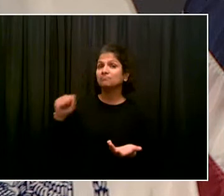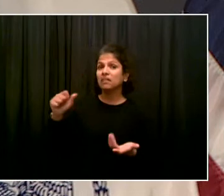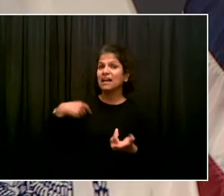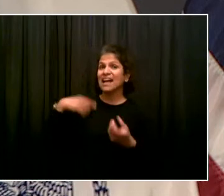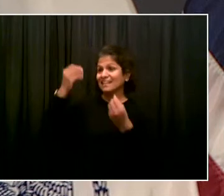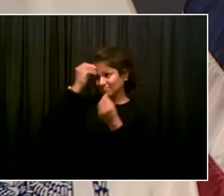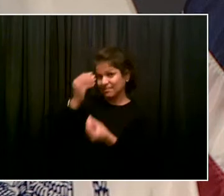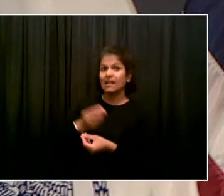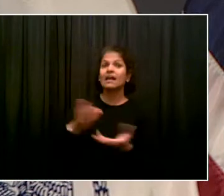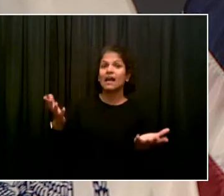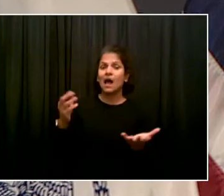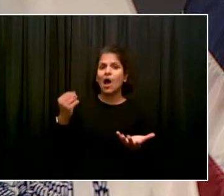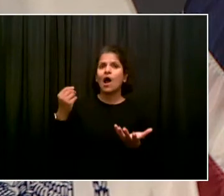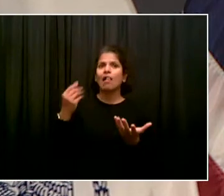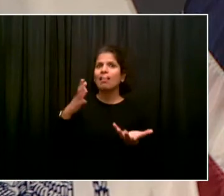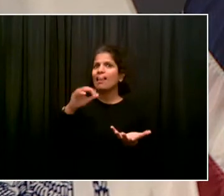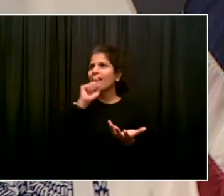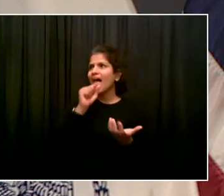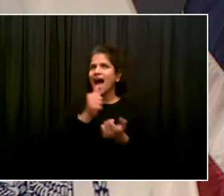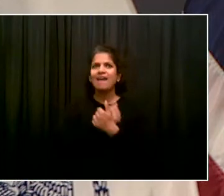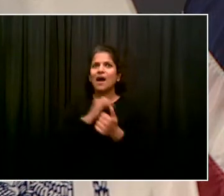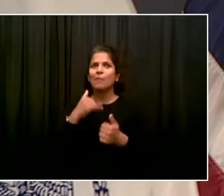sharing that data, that'd be great.